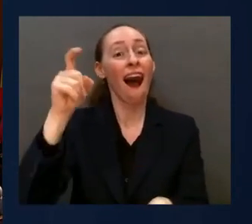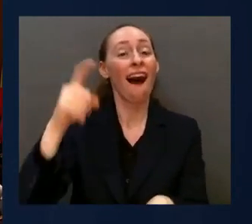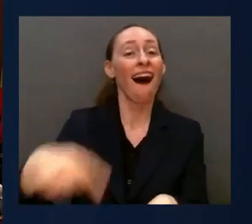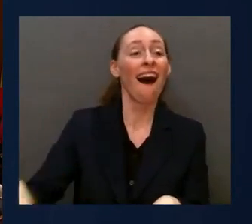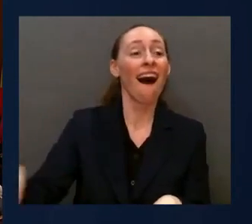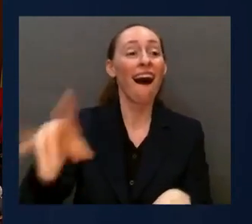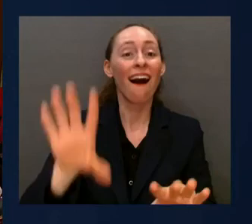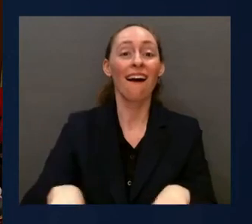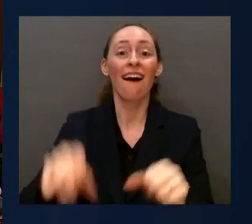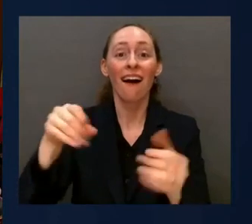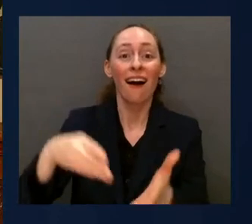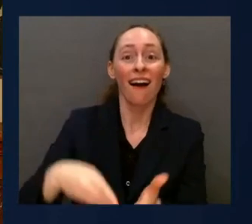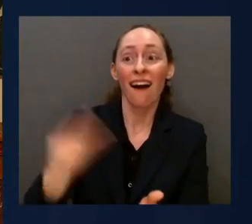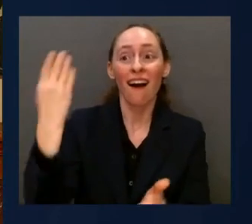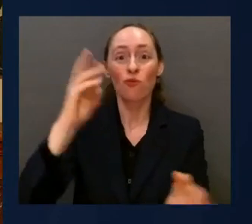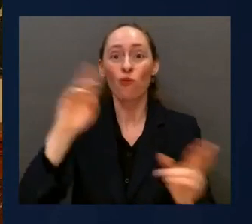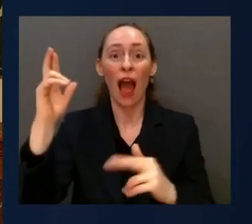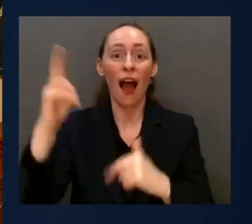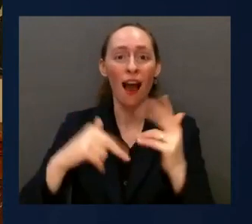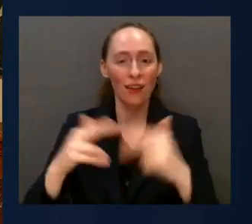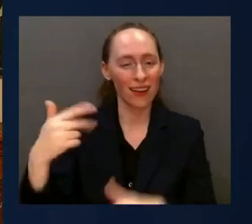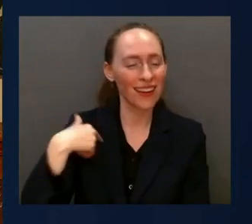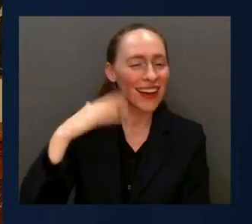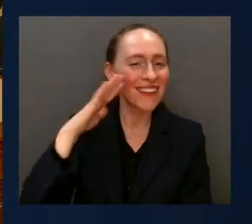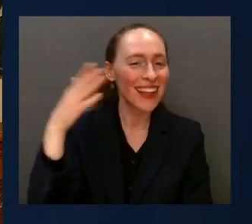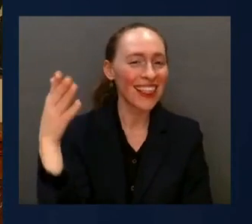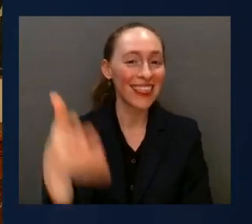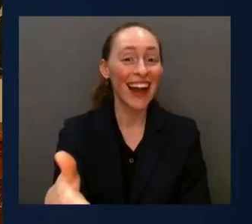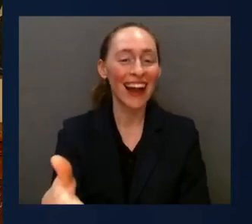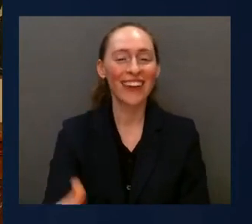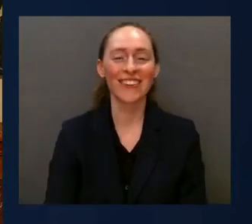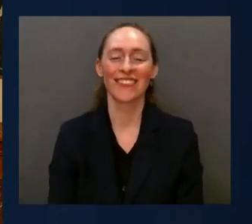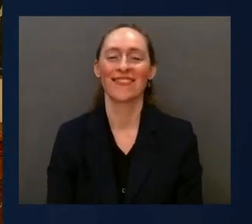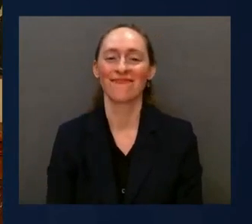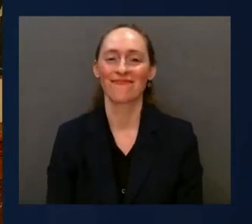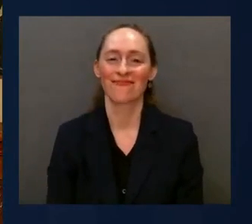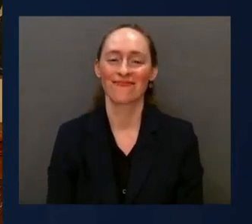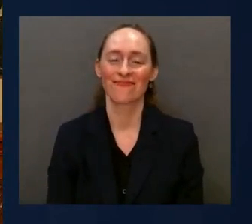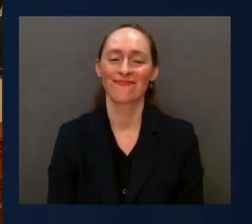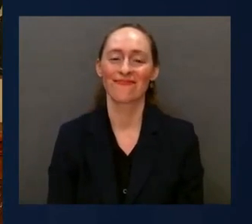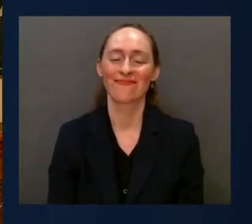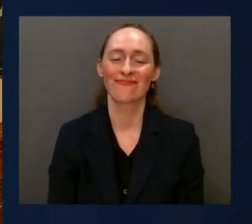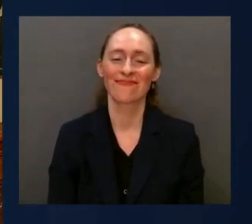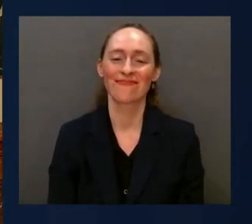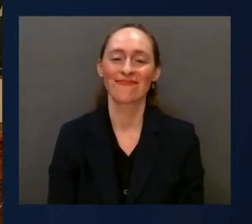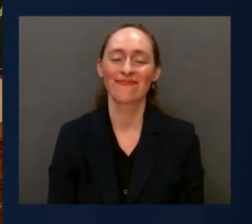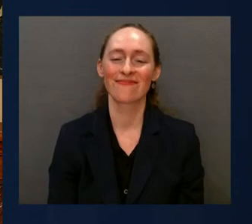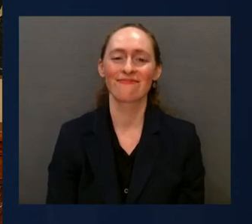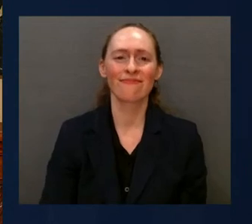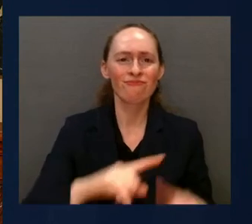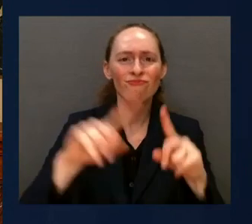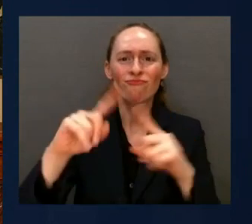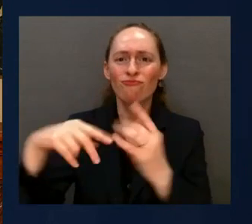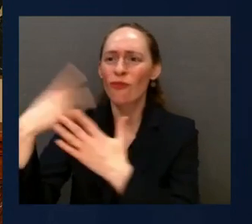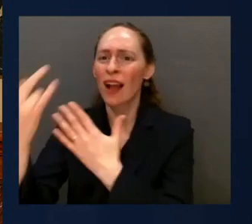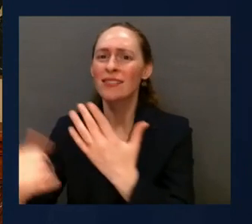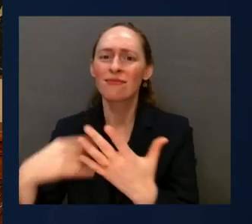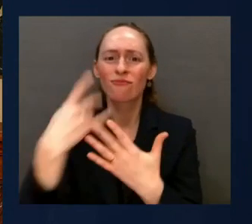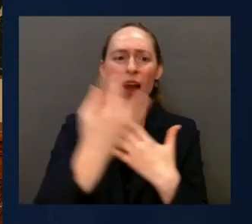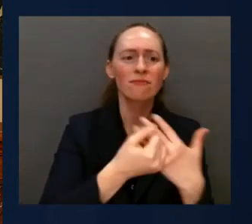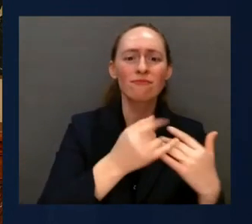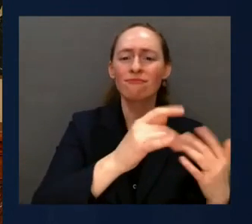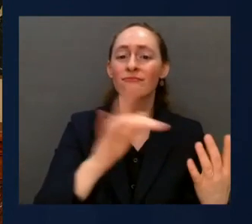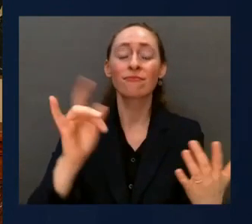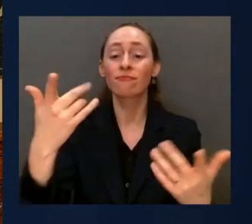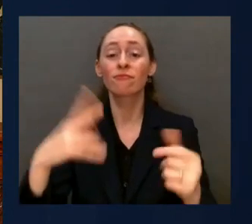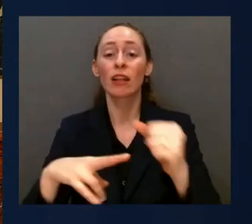this law will further unite all of America. Projects like Brent Spent Bridge in Kentucky over the Ohio River, built 60 years